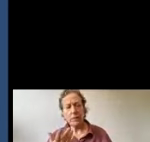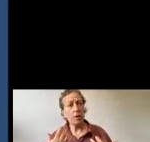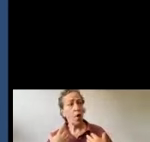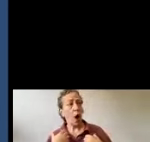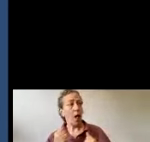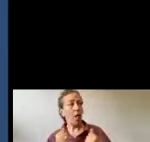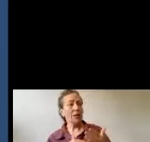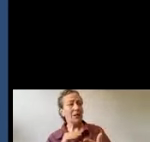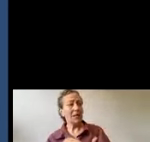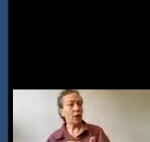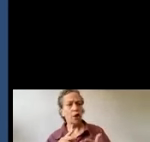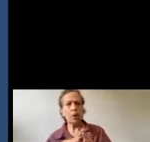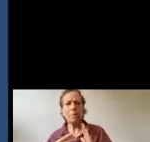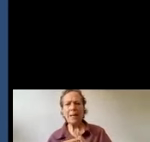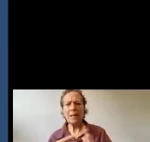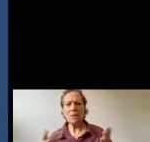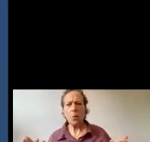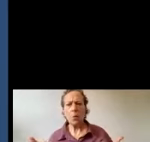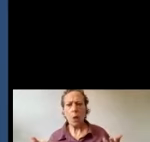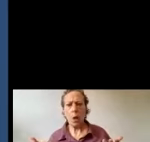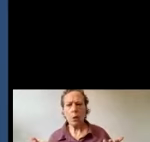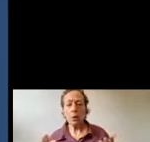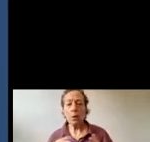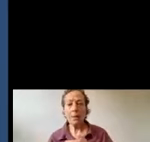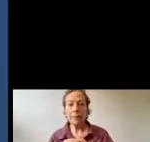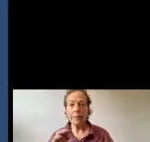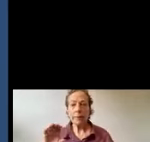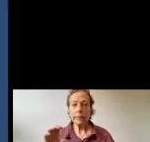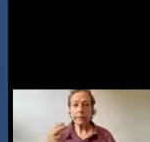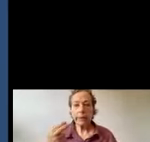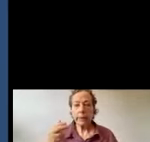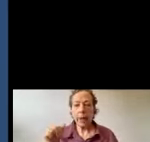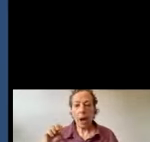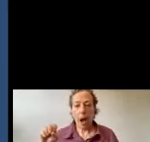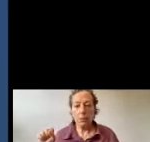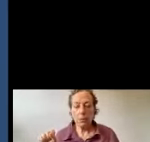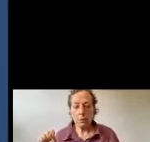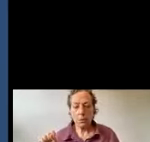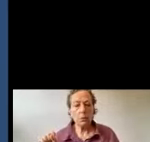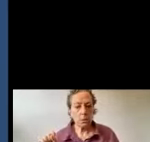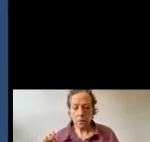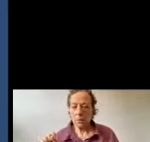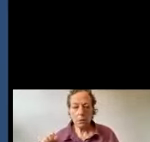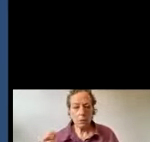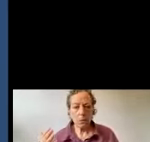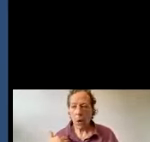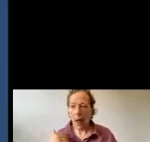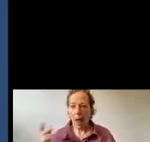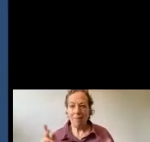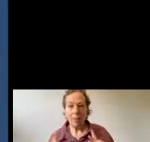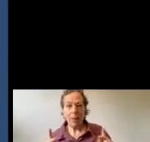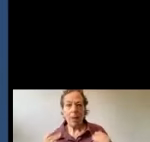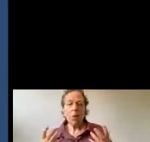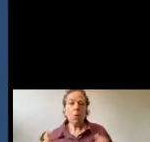is frankly chaos for us. We have patients that are trying to get back to work, who are being asked